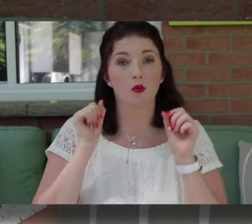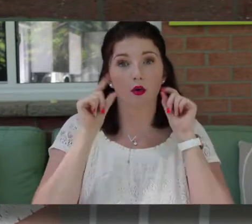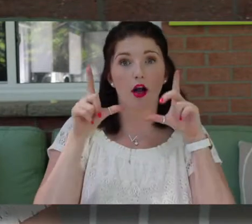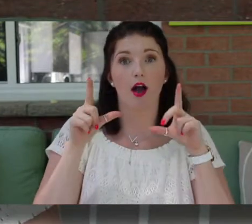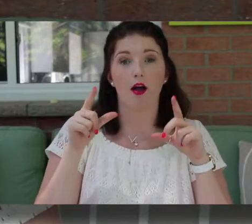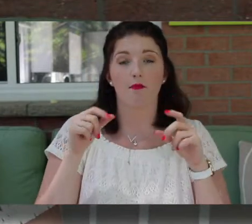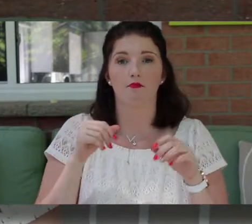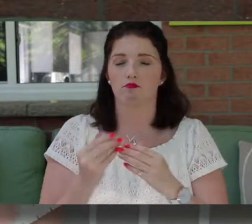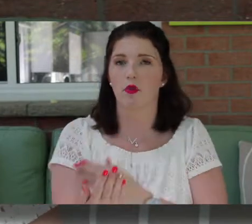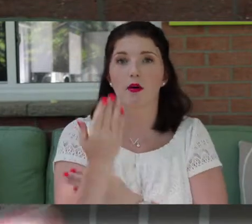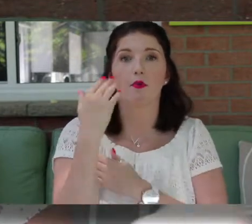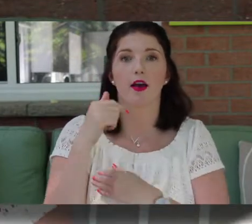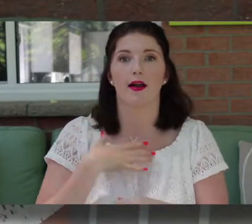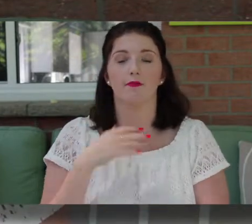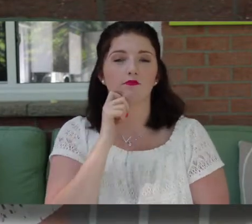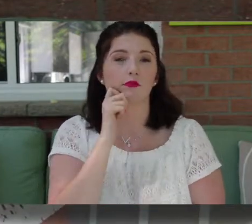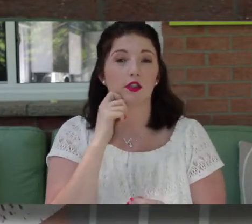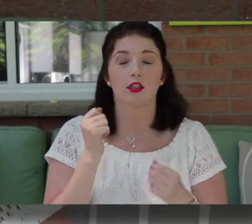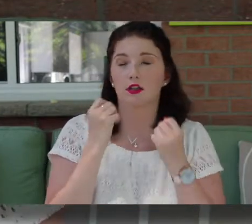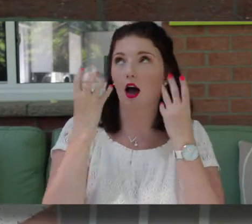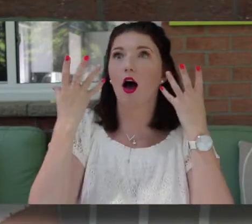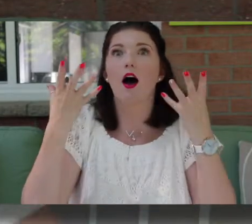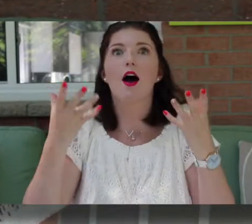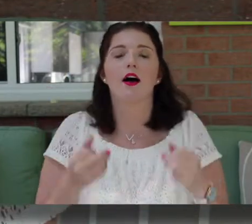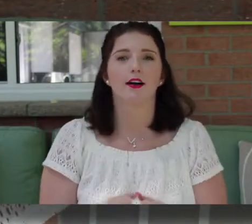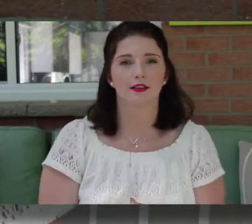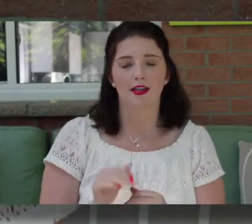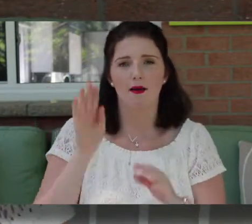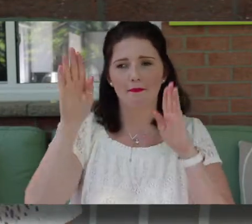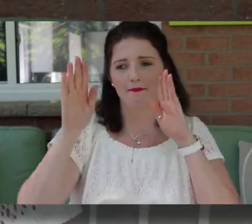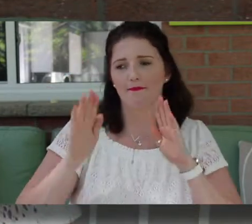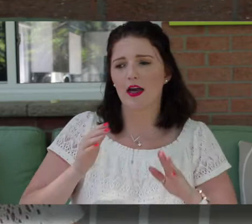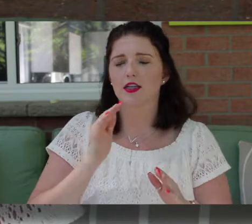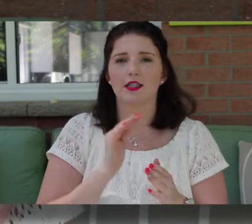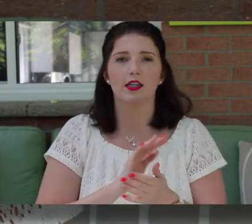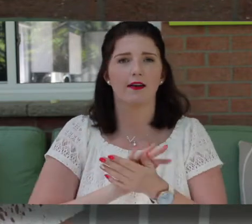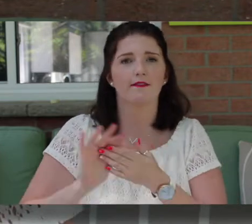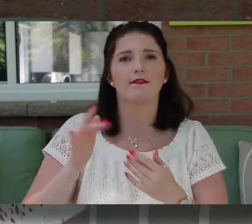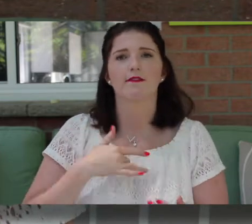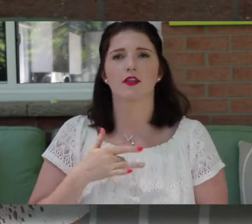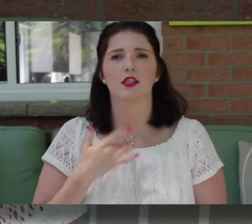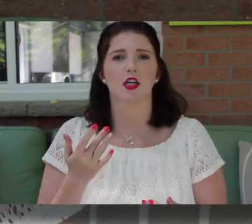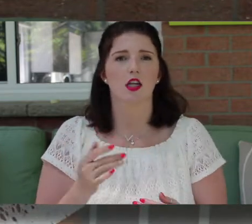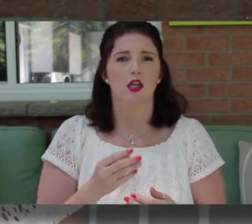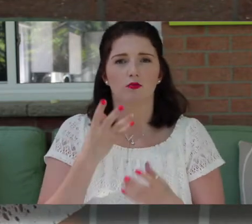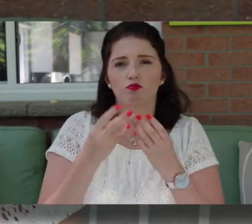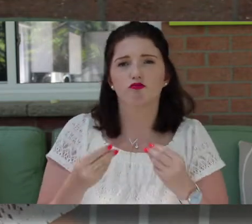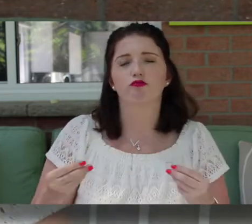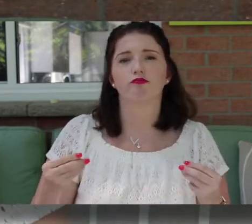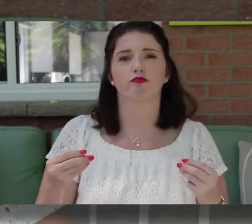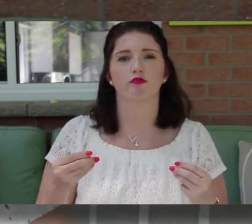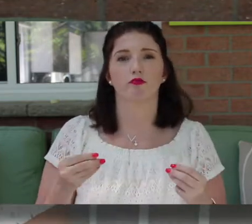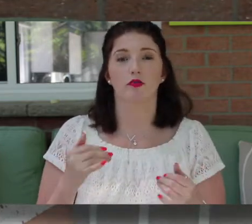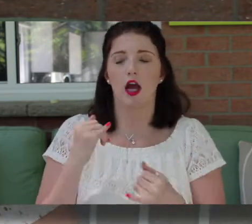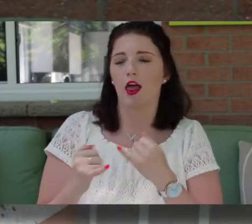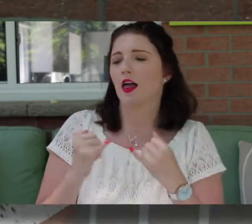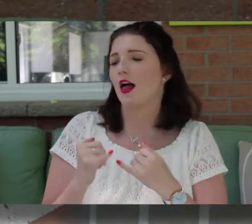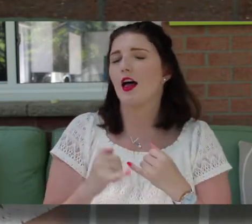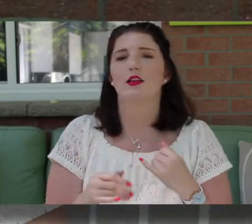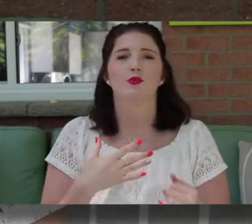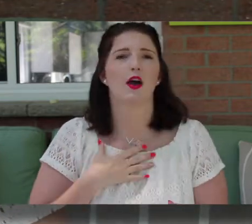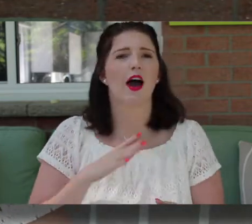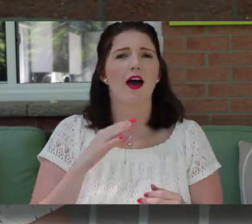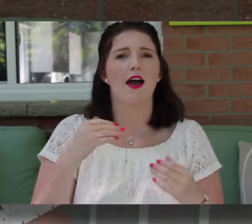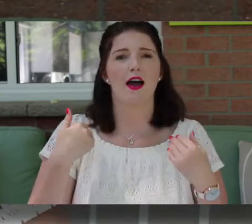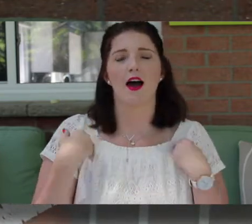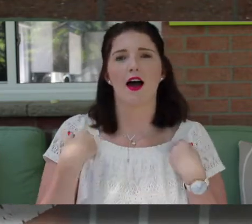my skin, it's just like, oh, I've been so refreshed and definitely super hydrated. Lastly, I have the one that